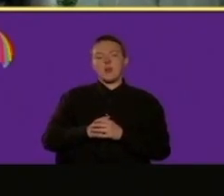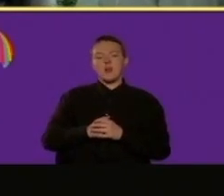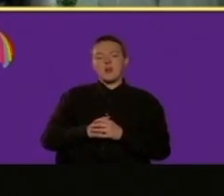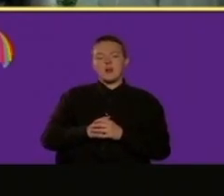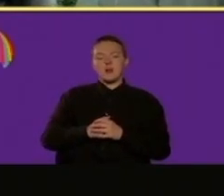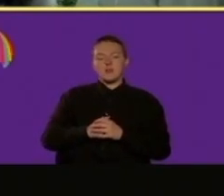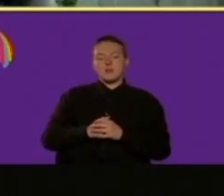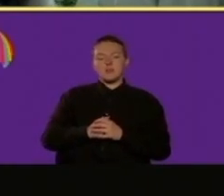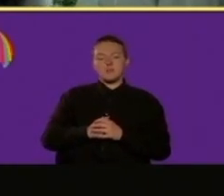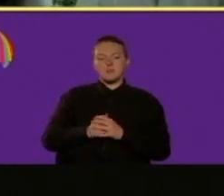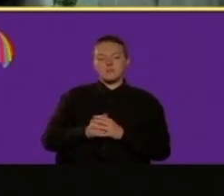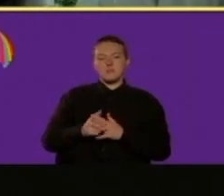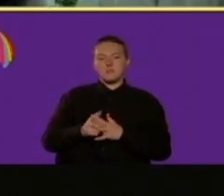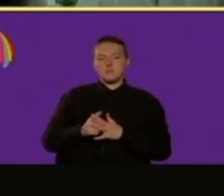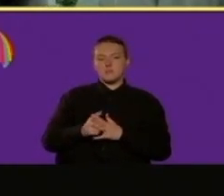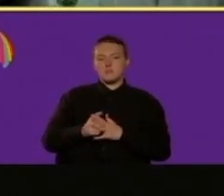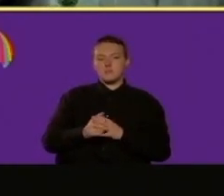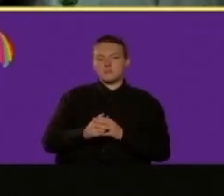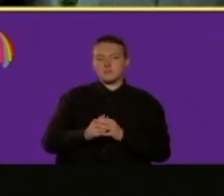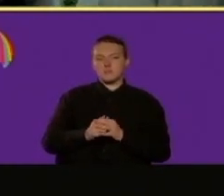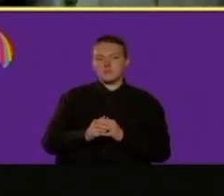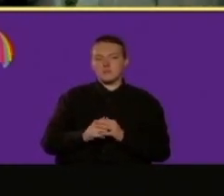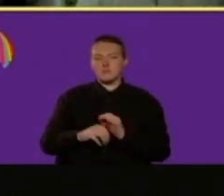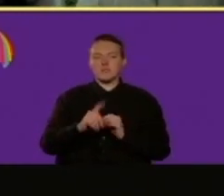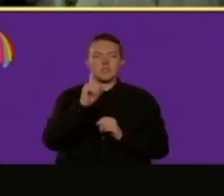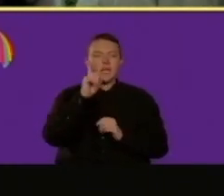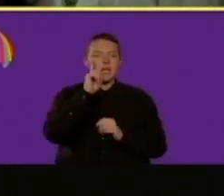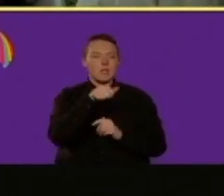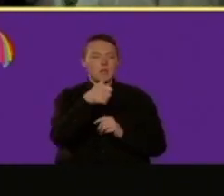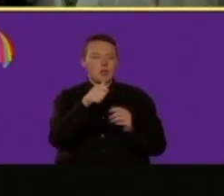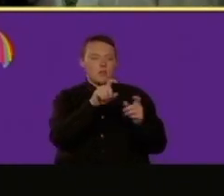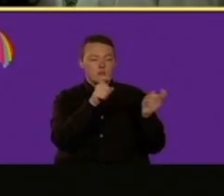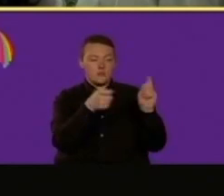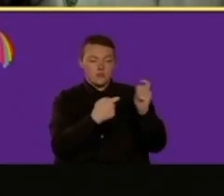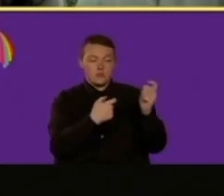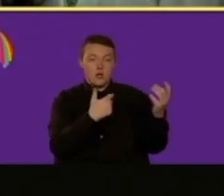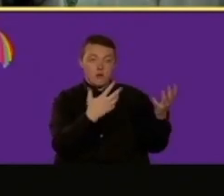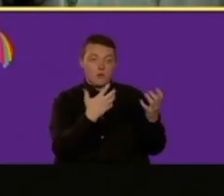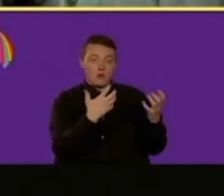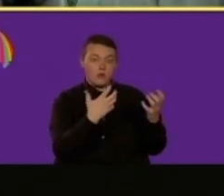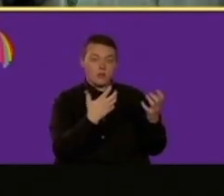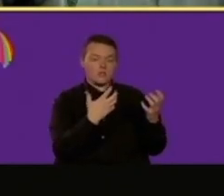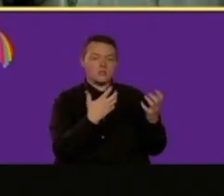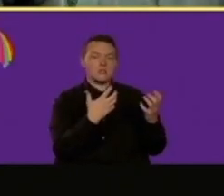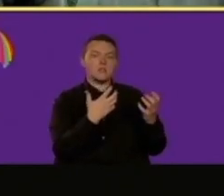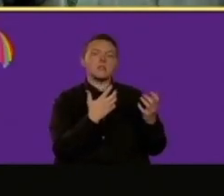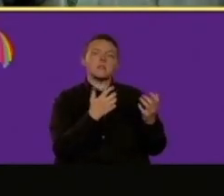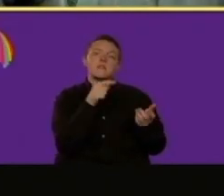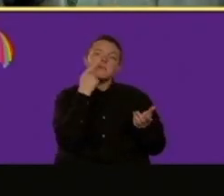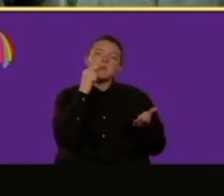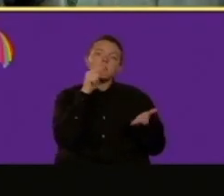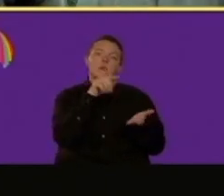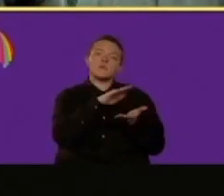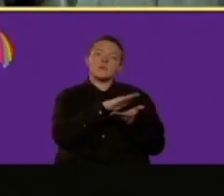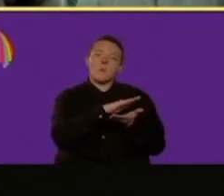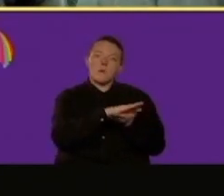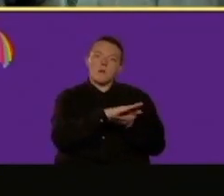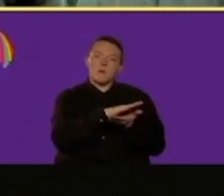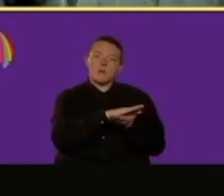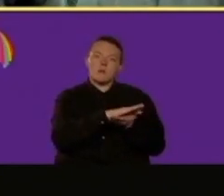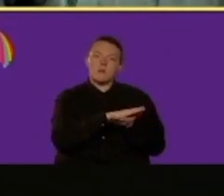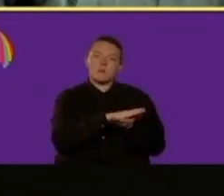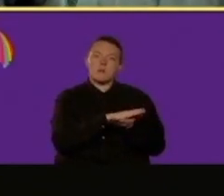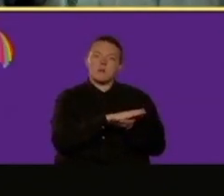We also sponsor, for instance, for senior students creating